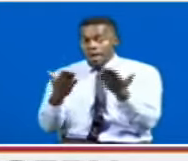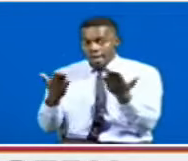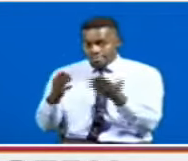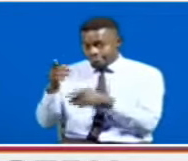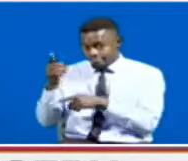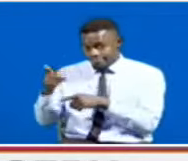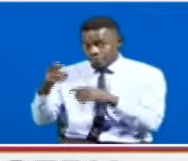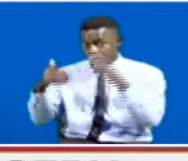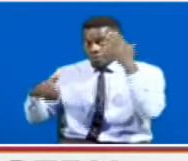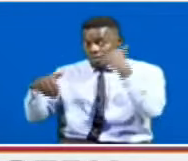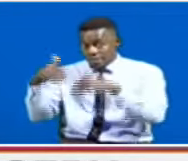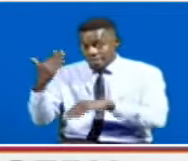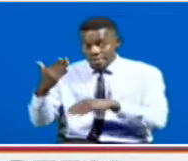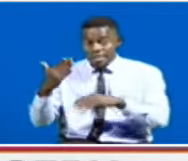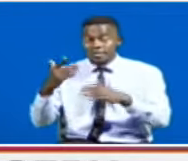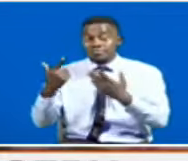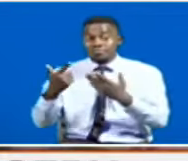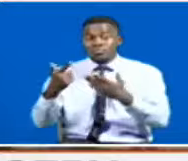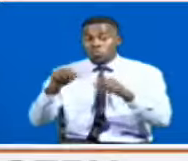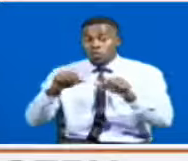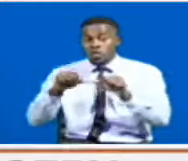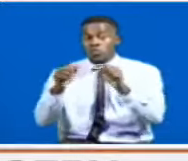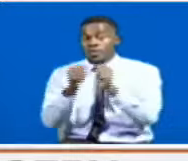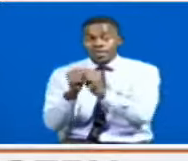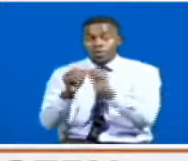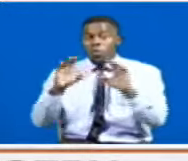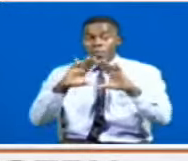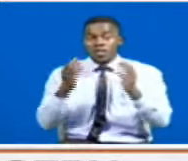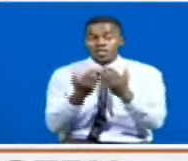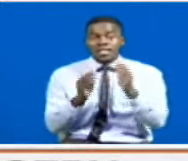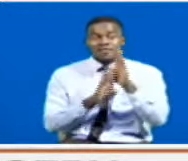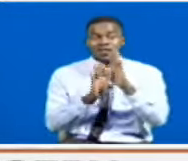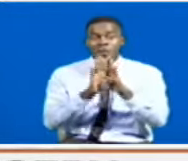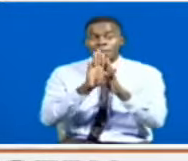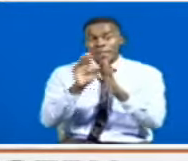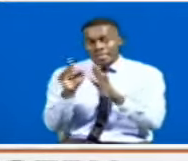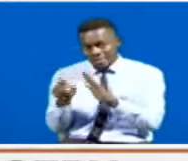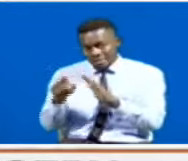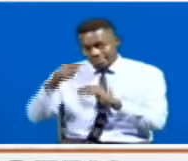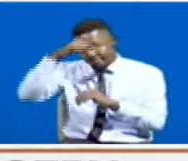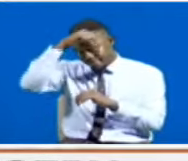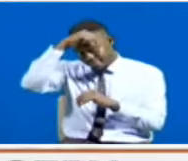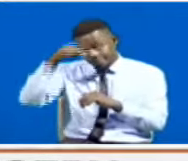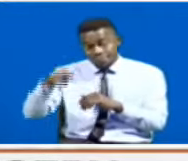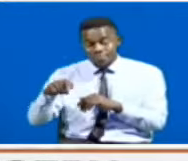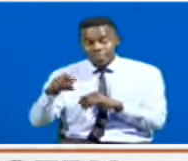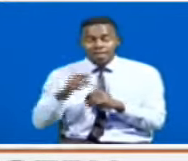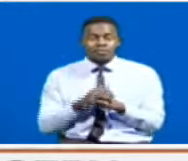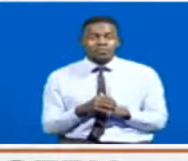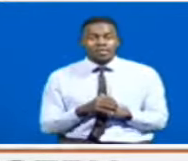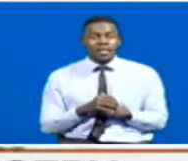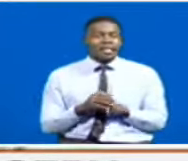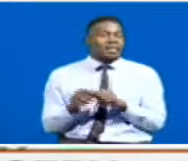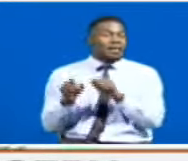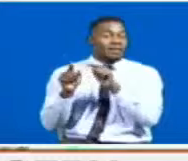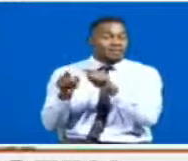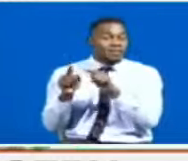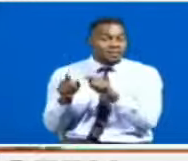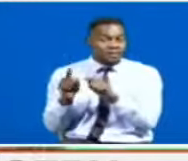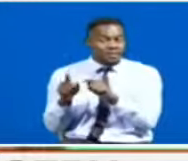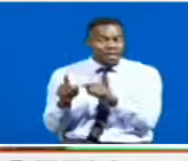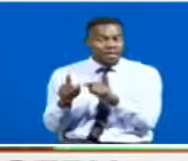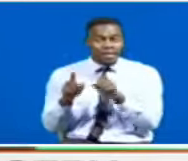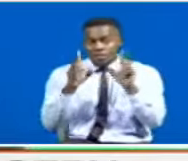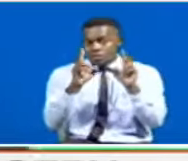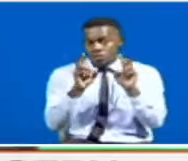social and community development course. Watusaidie sana. Ile hii mambo ya maliswe